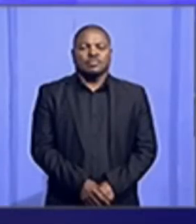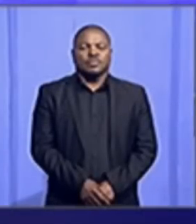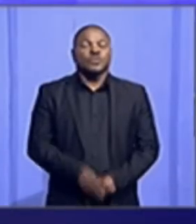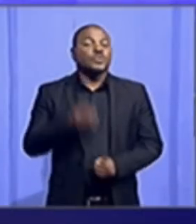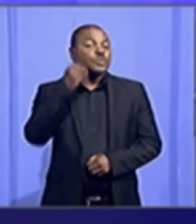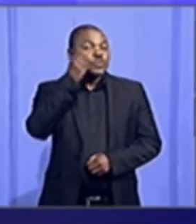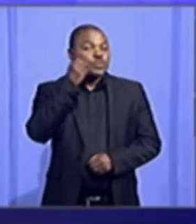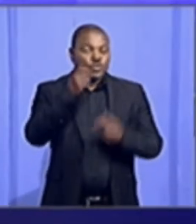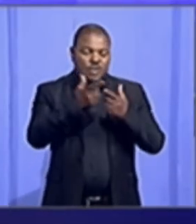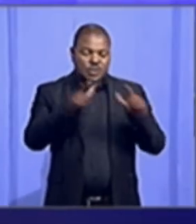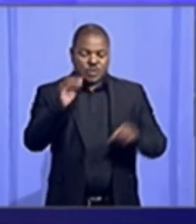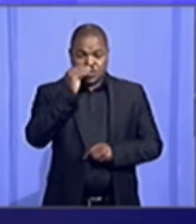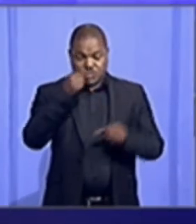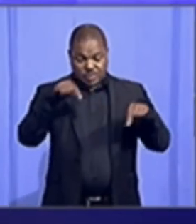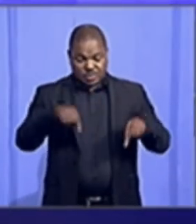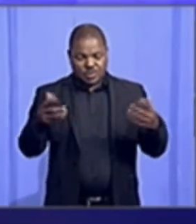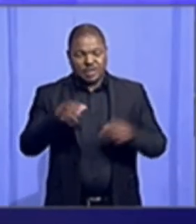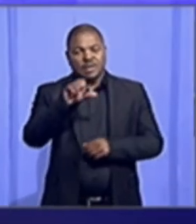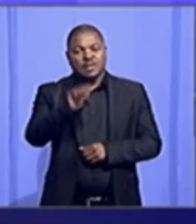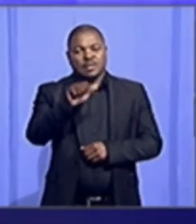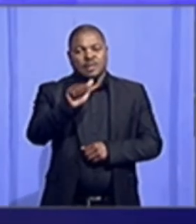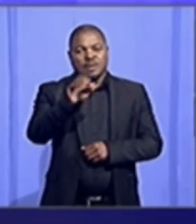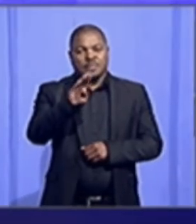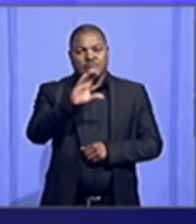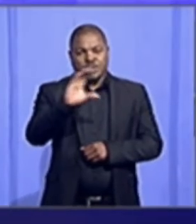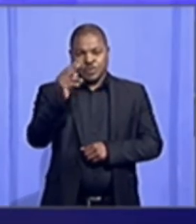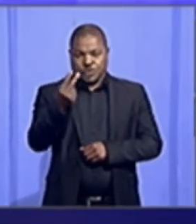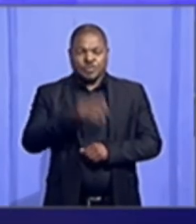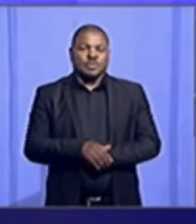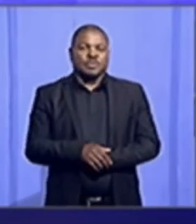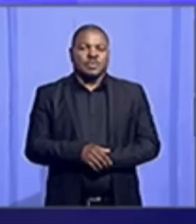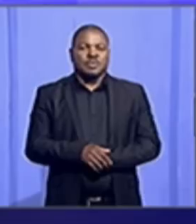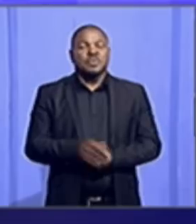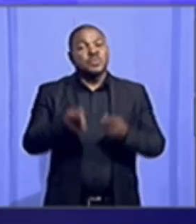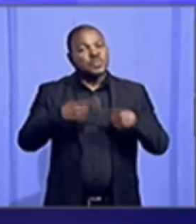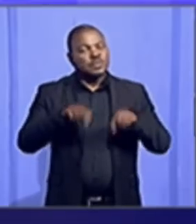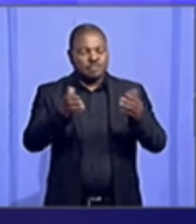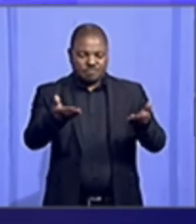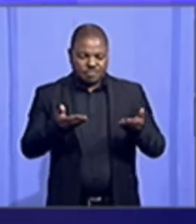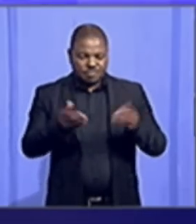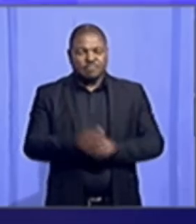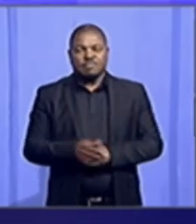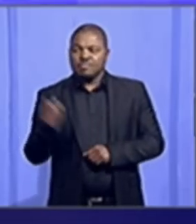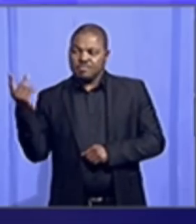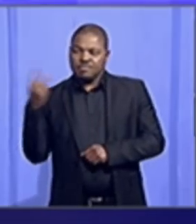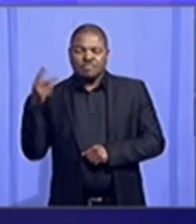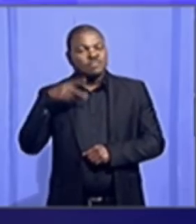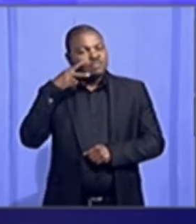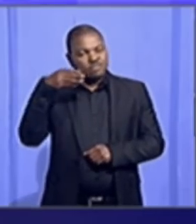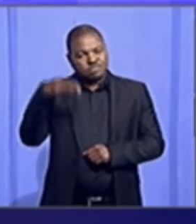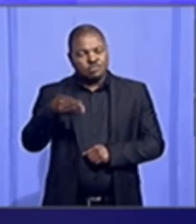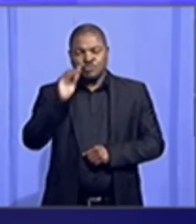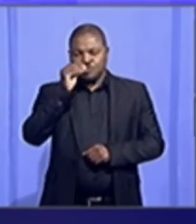Ditaba ka puo ya Sesotho kanaleng ya bobedi ya lekgotla la kgaso la Afrika Borwa. Mui re a amohela re tsamaya mmoho le